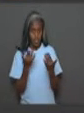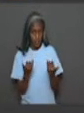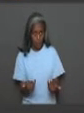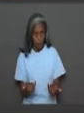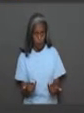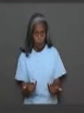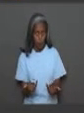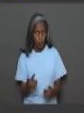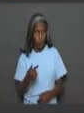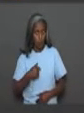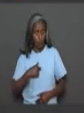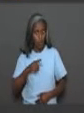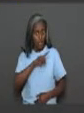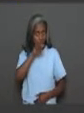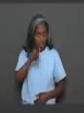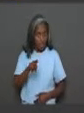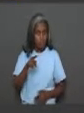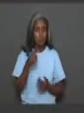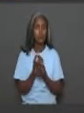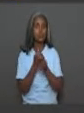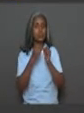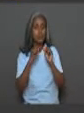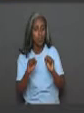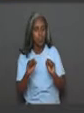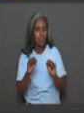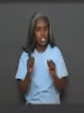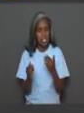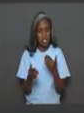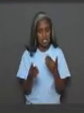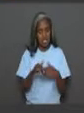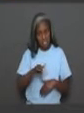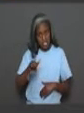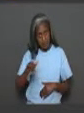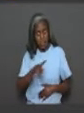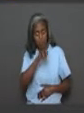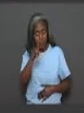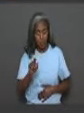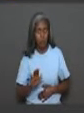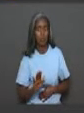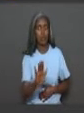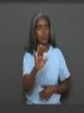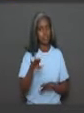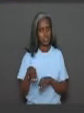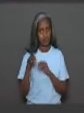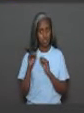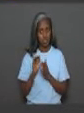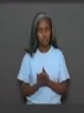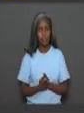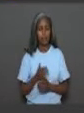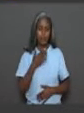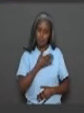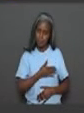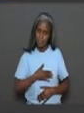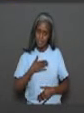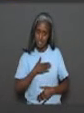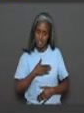Now, I will ask you to solve a similar problem on your own, students.